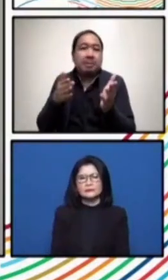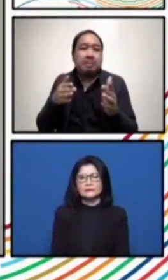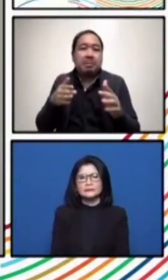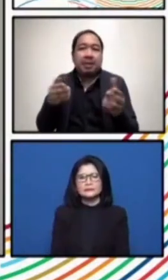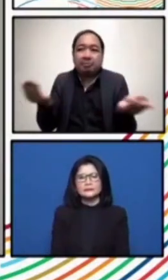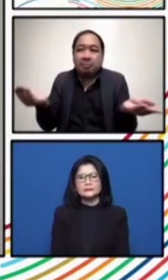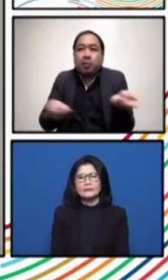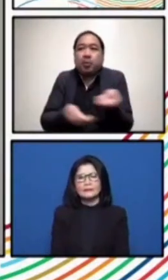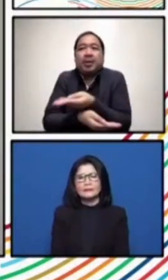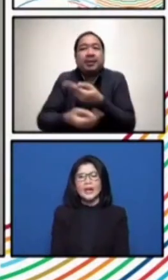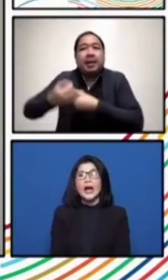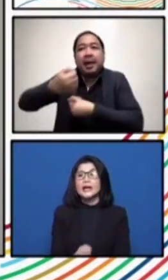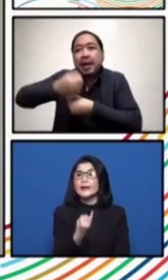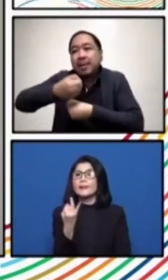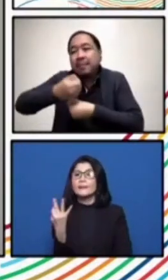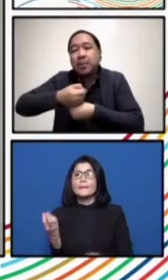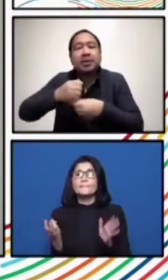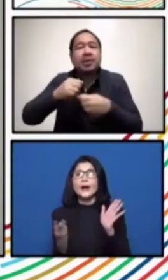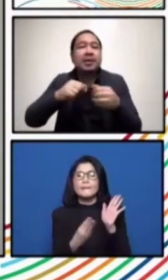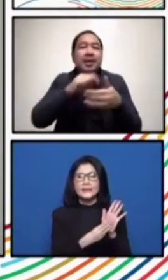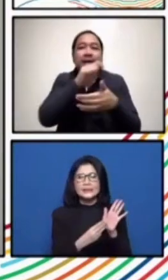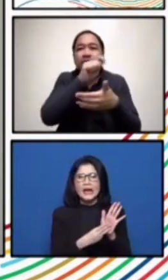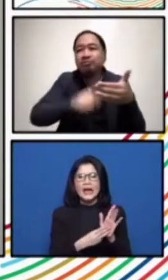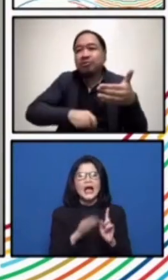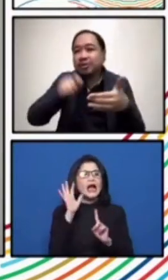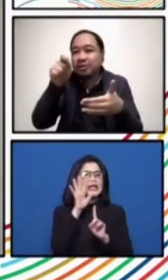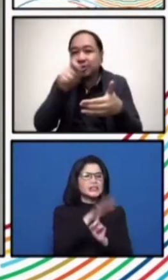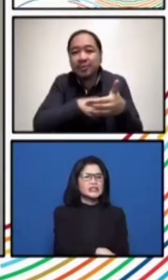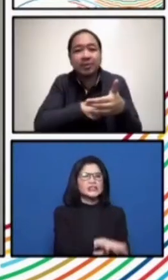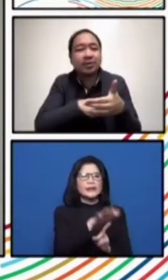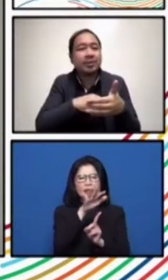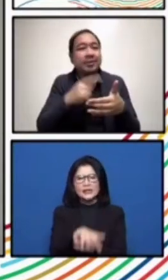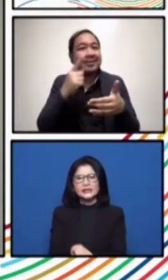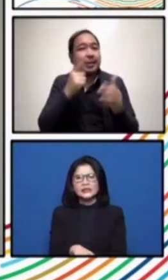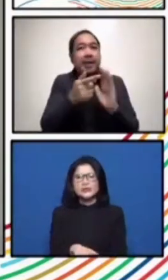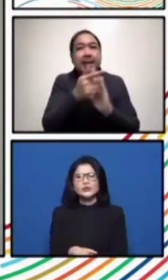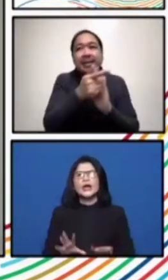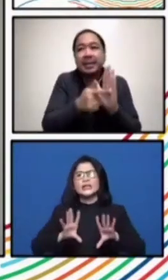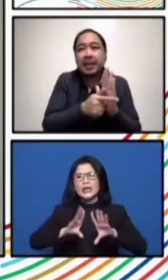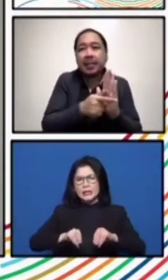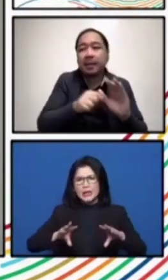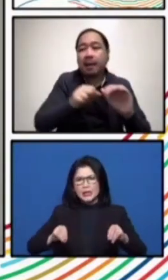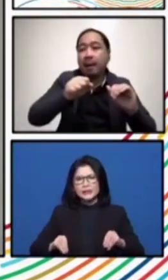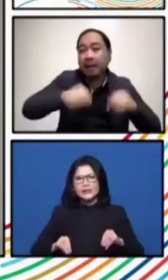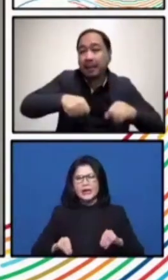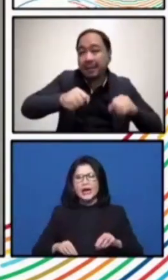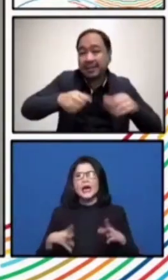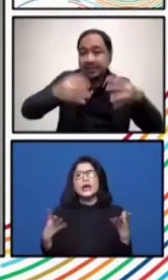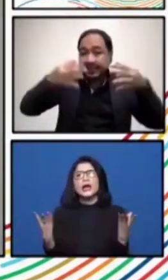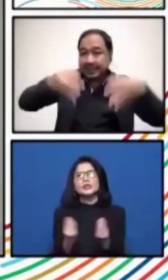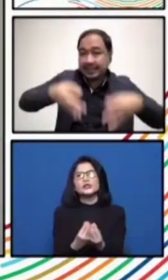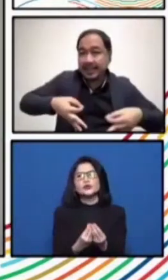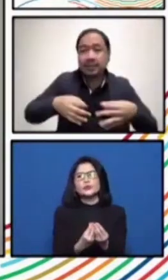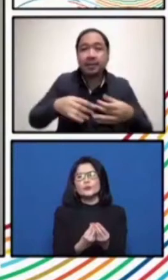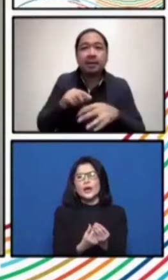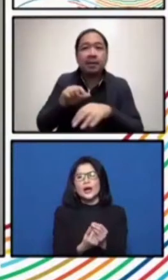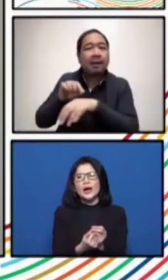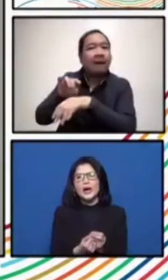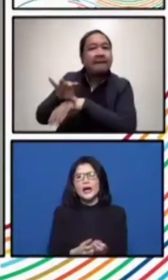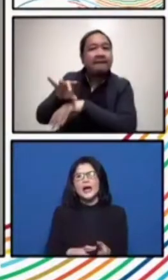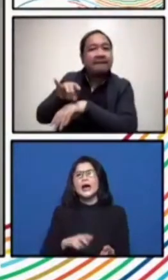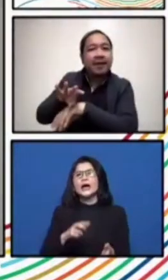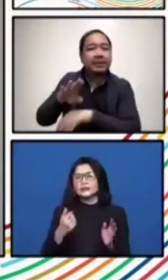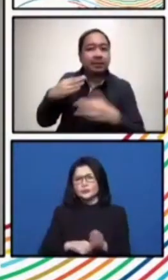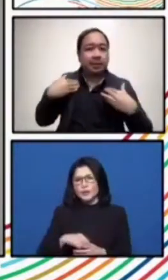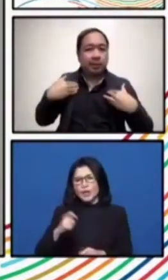across employment issues discrimination article 12 legal capacity to advise on human rights law